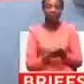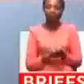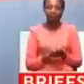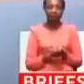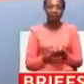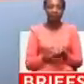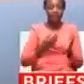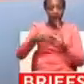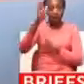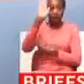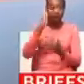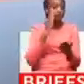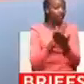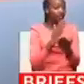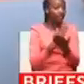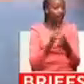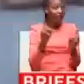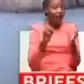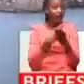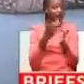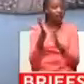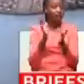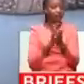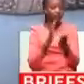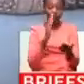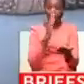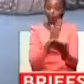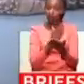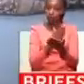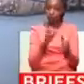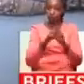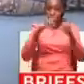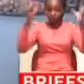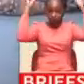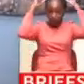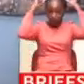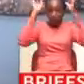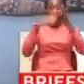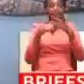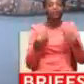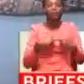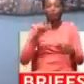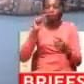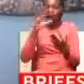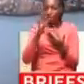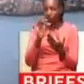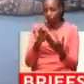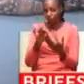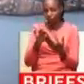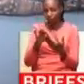So people have to choose, you know, and I think a lot of people, they know it's true, but